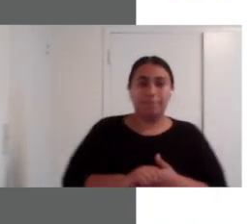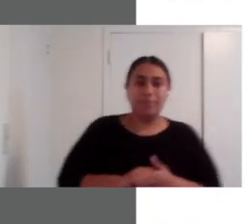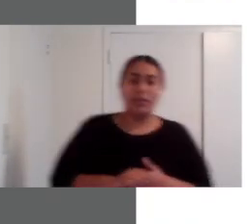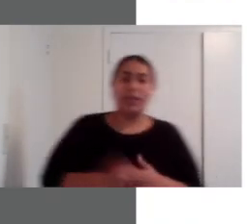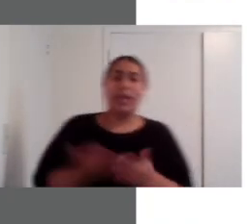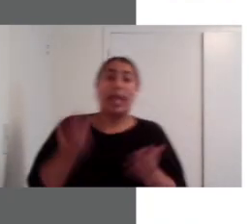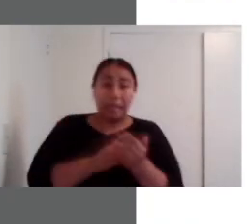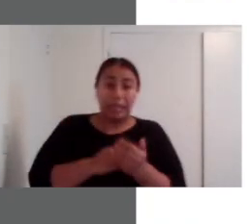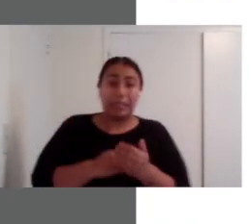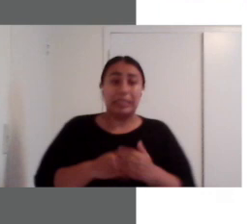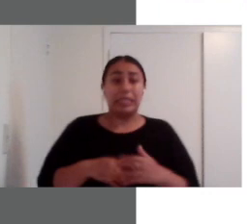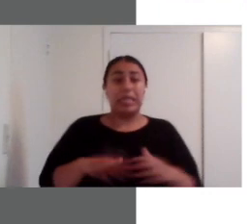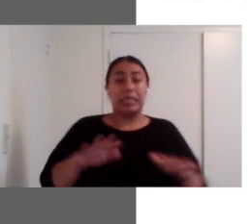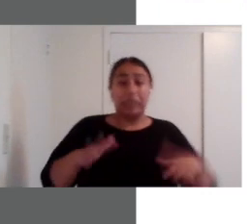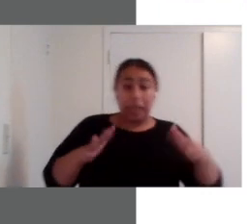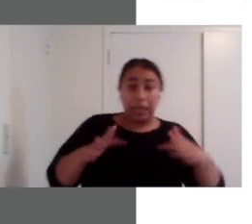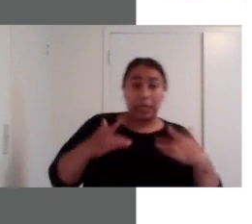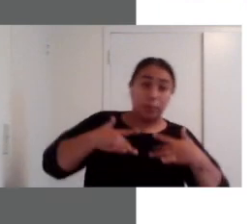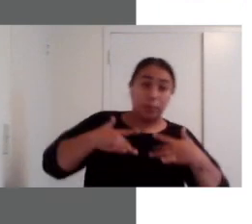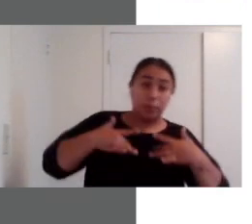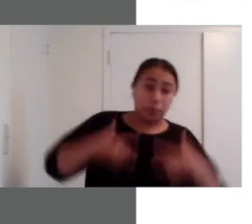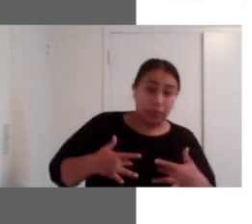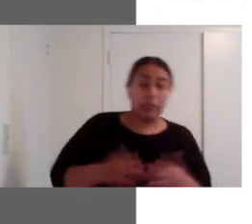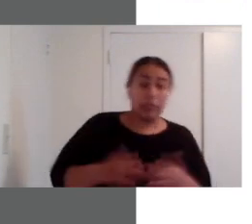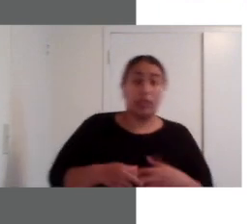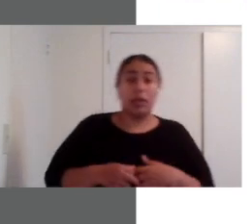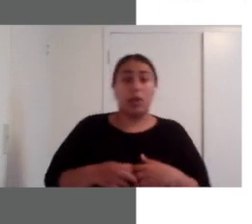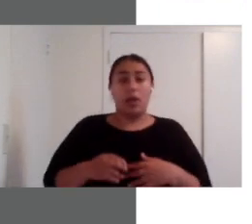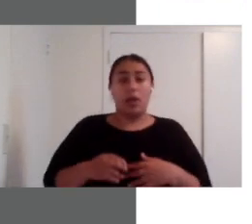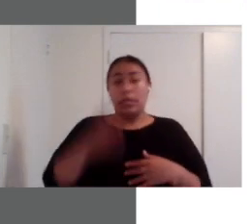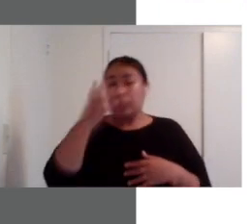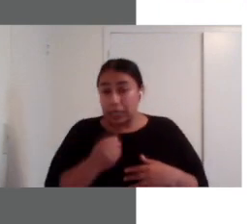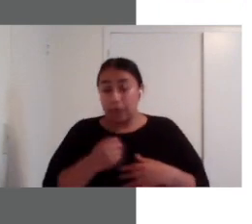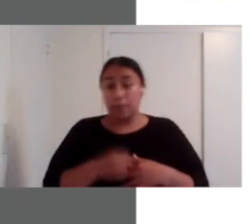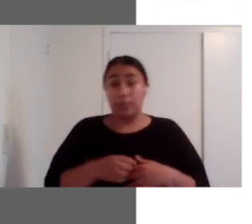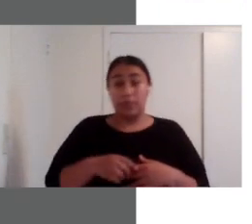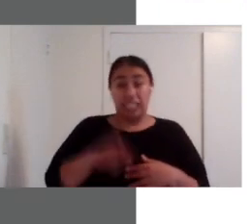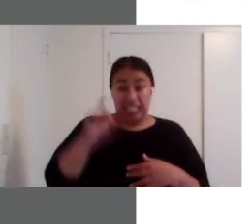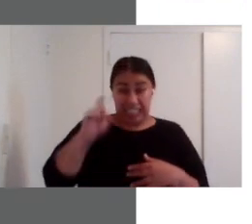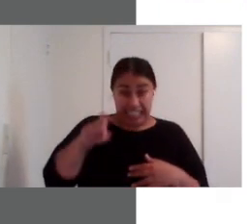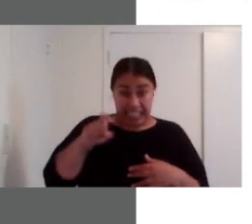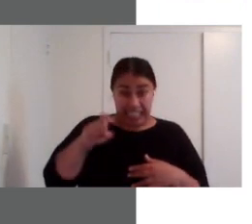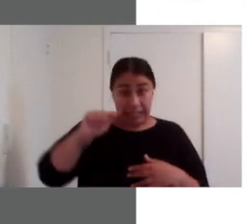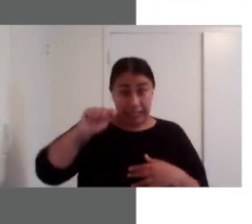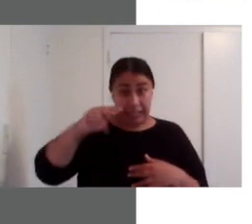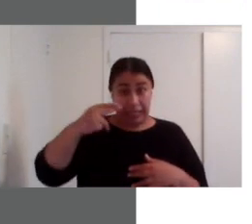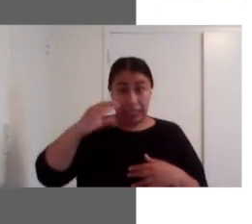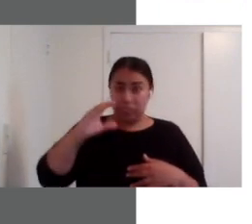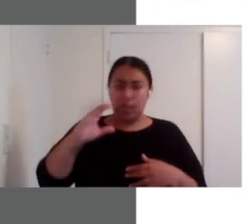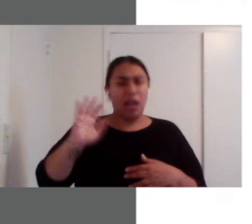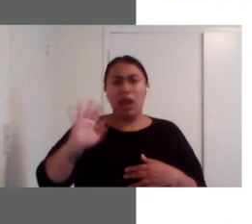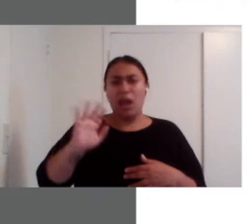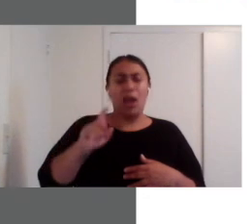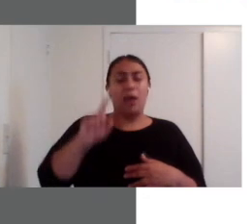2-AG and anandamide. This is an important point because they are a part of the endocannabinoid system. Our system is already in